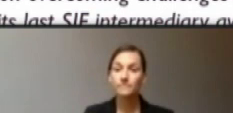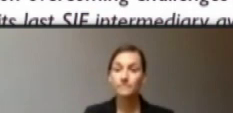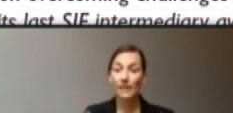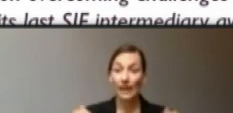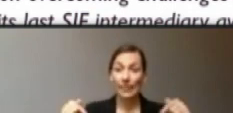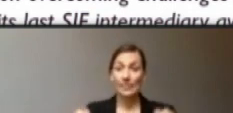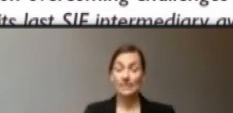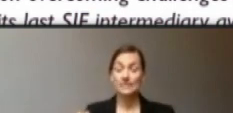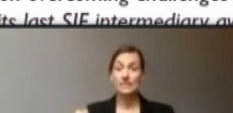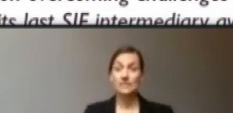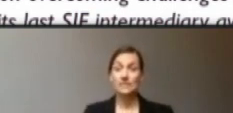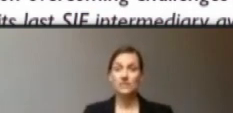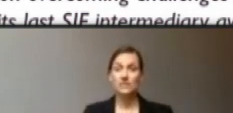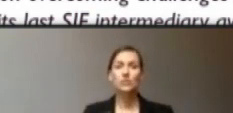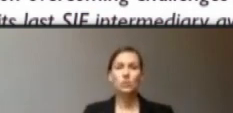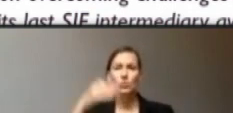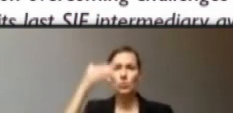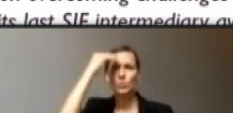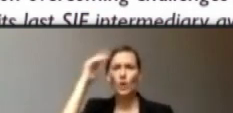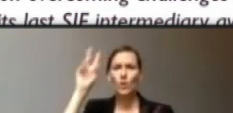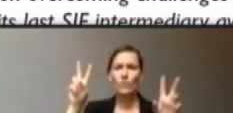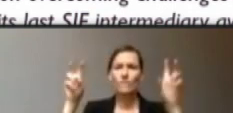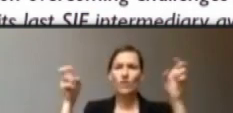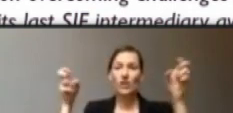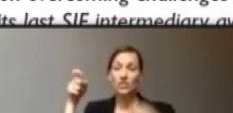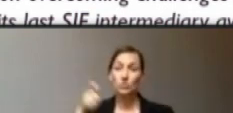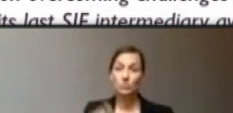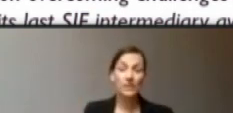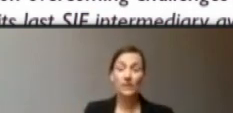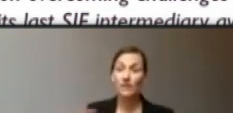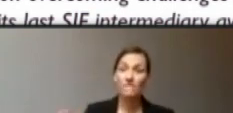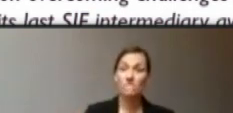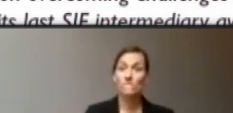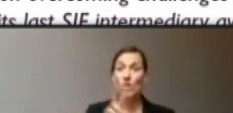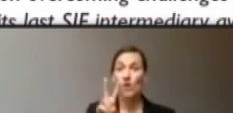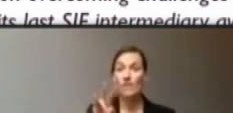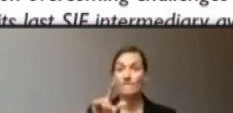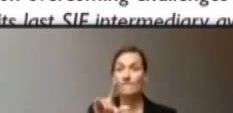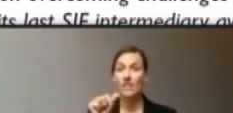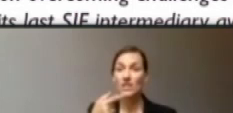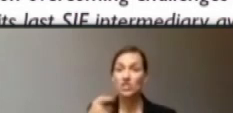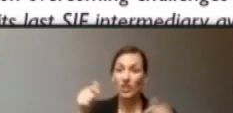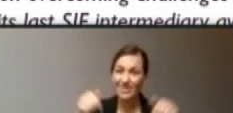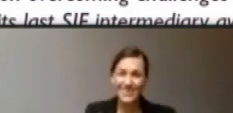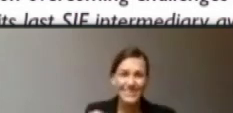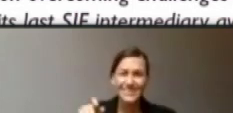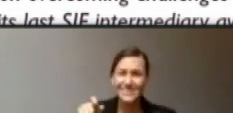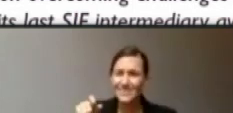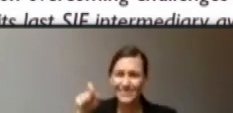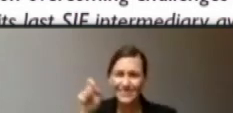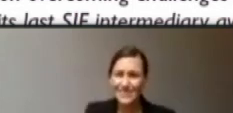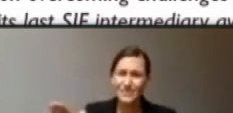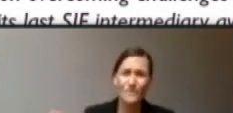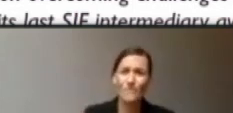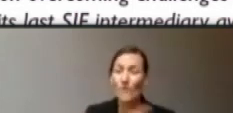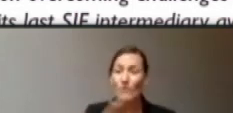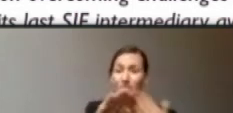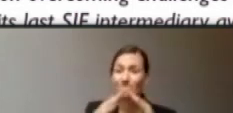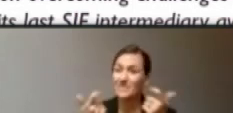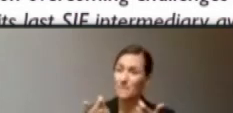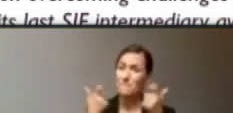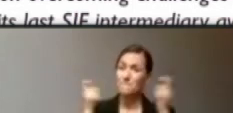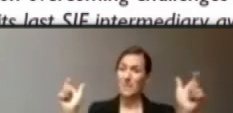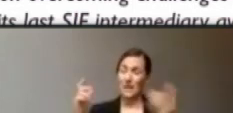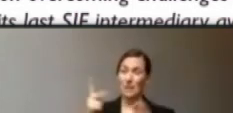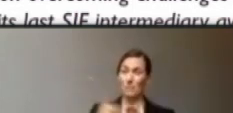This is, you've heard that phrase, you know, it takes a village. This takes a metropolis. This is a very big project with lots